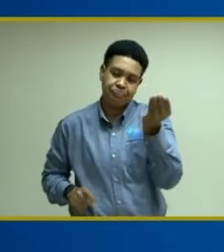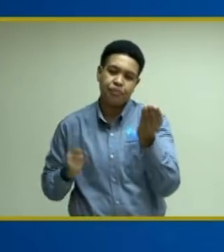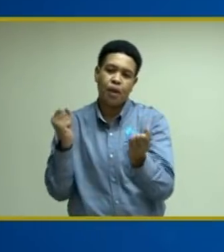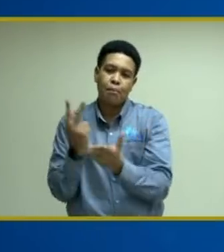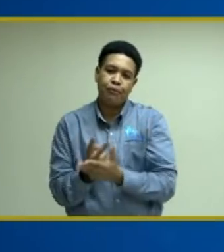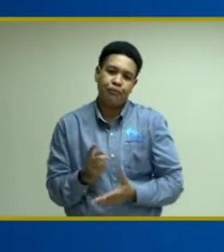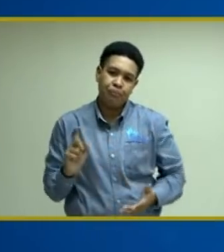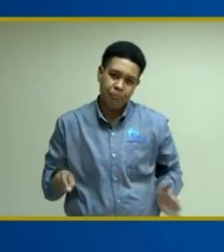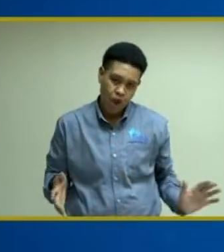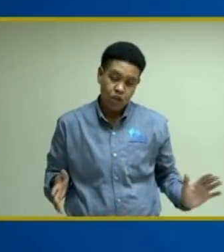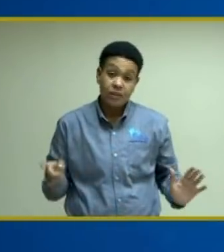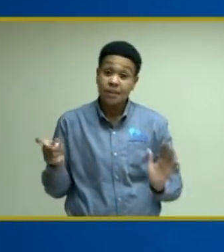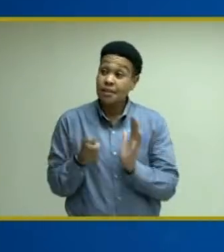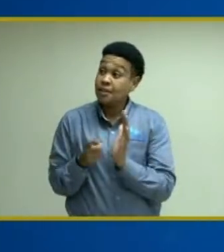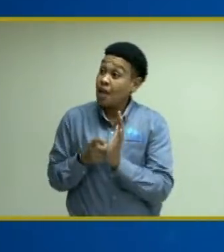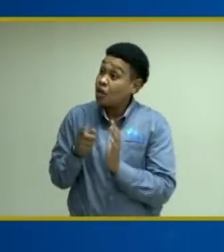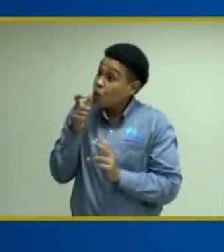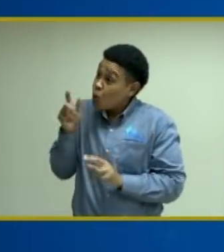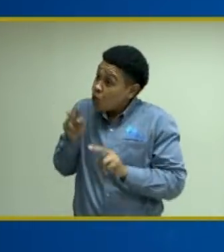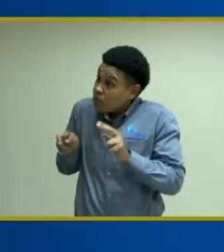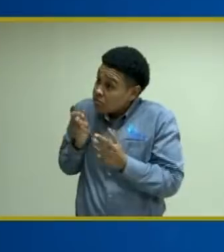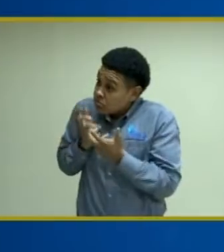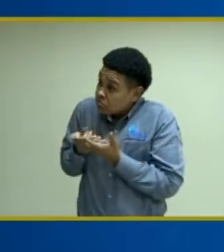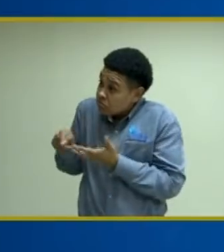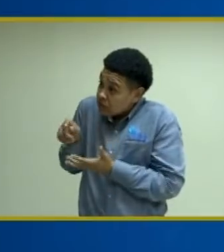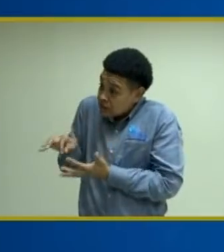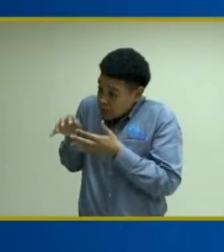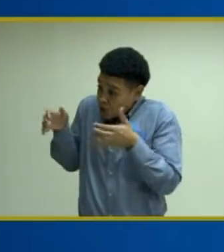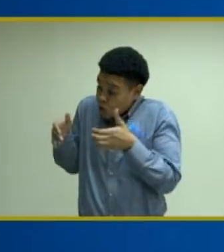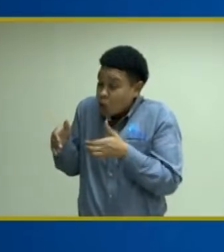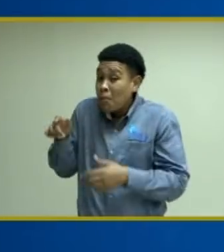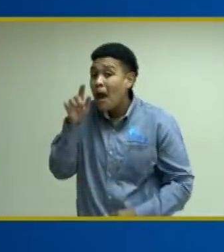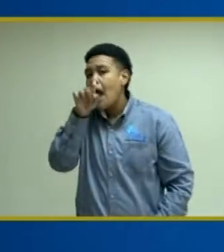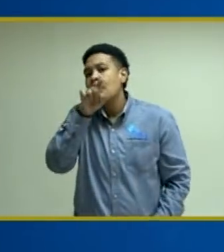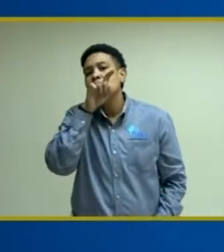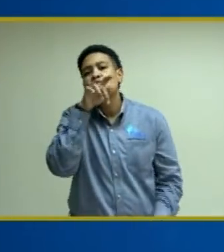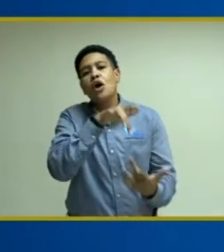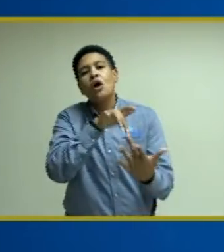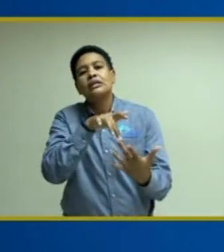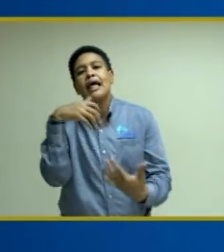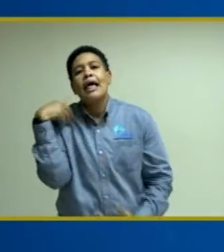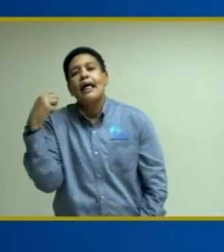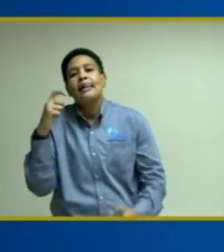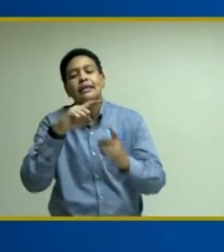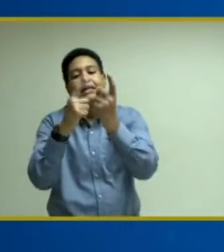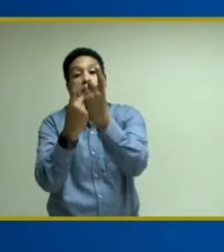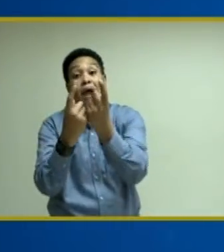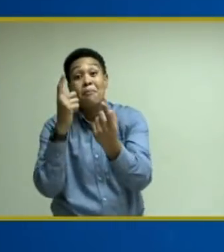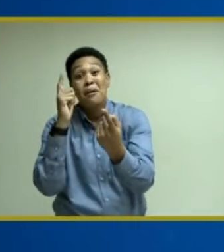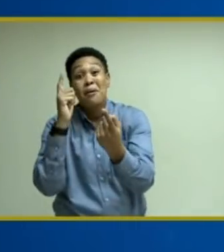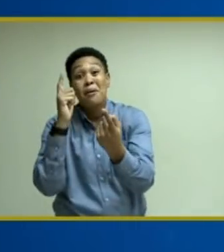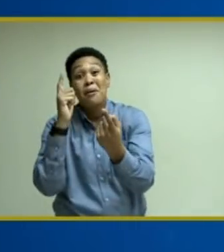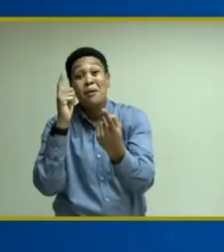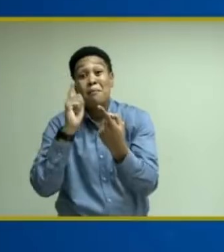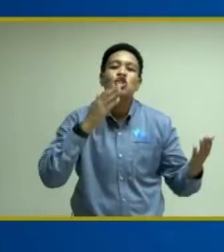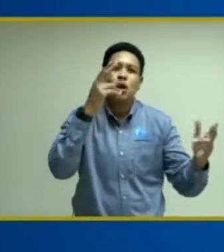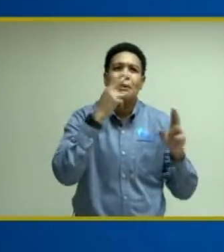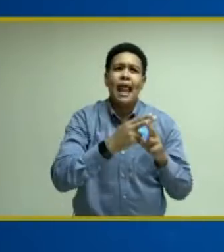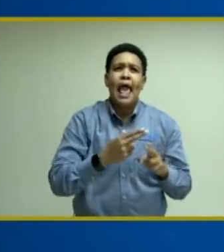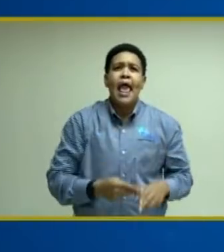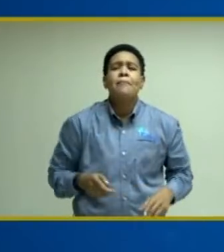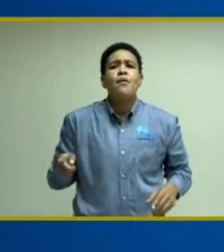who treat these special populations are also asked to contact the health departments and to submit the names of